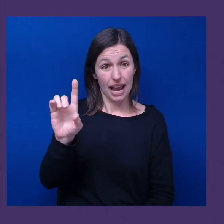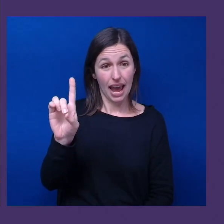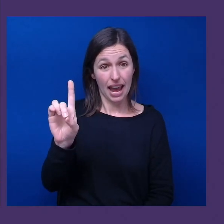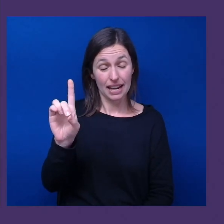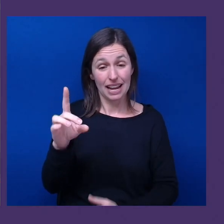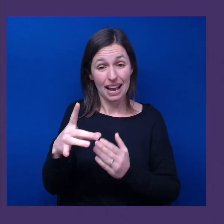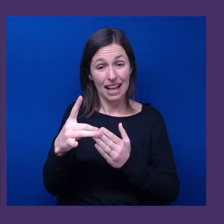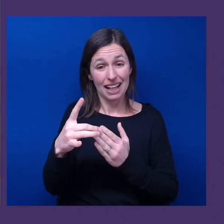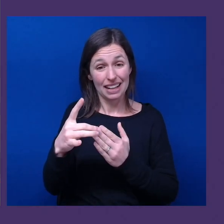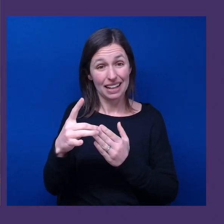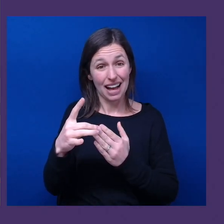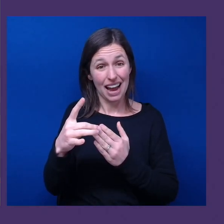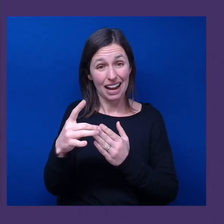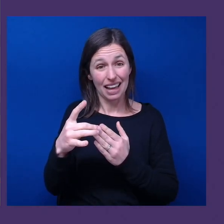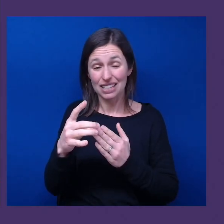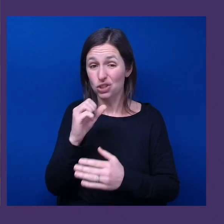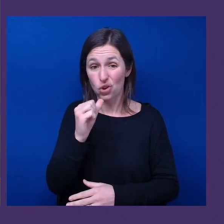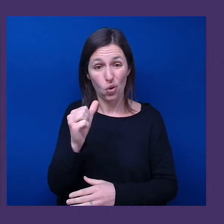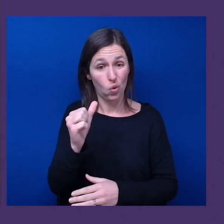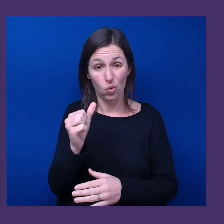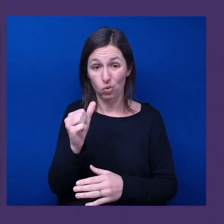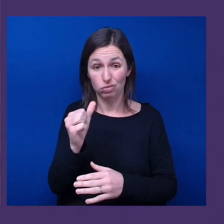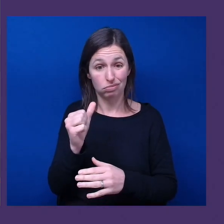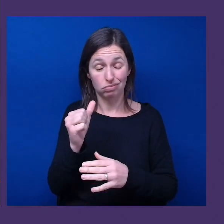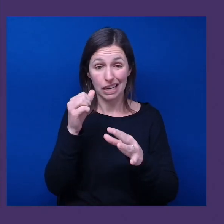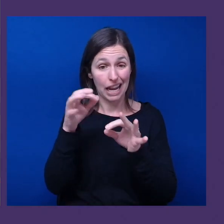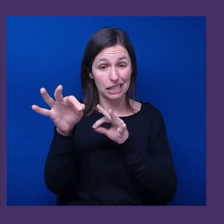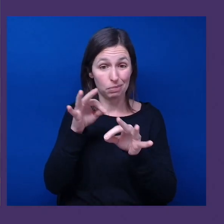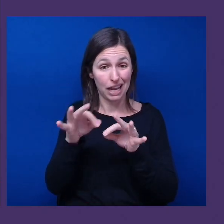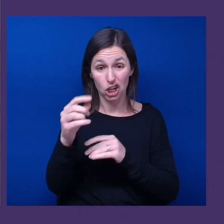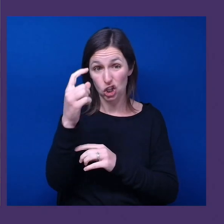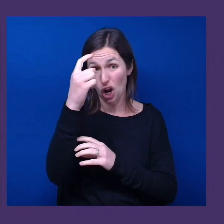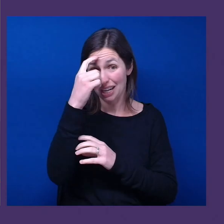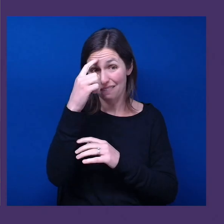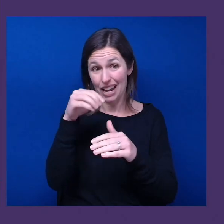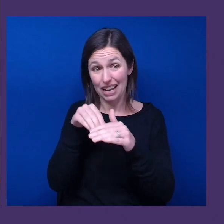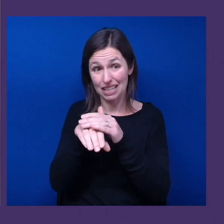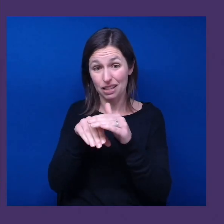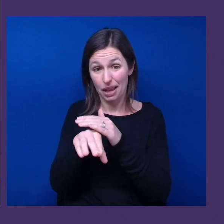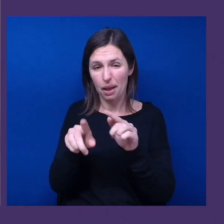yet, but that's improving through new versions. So I think,